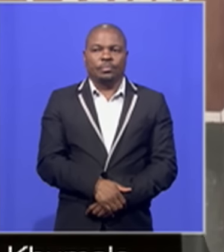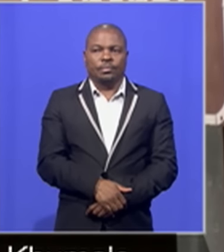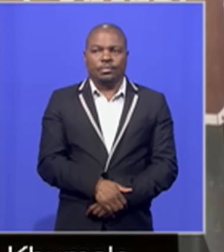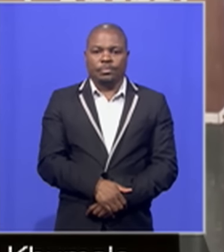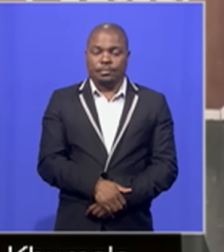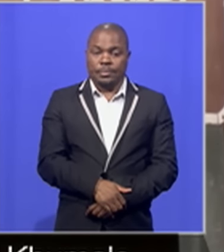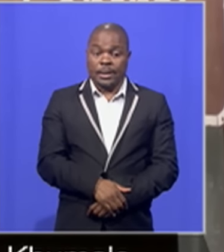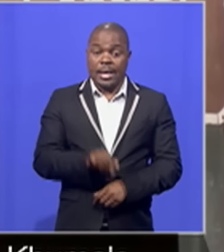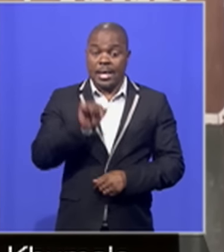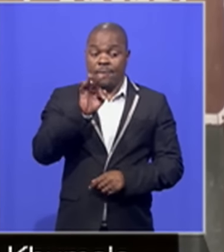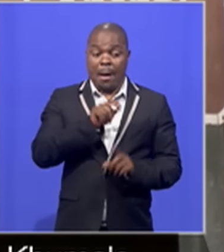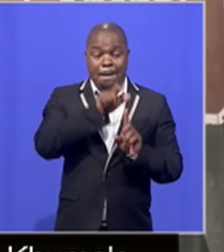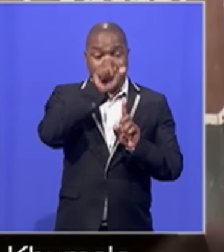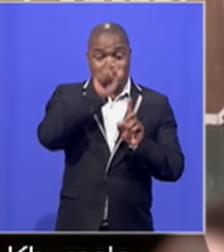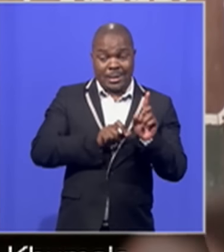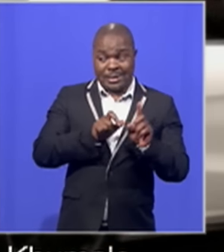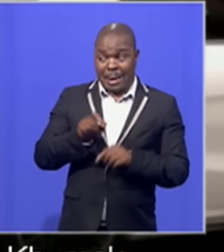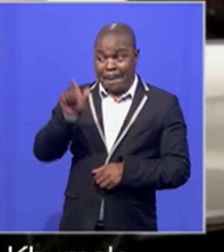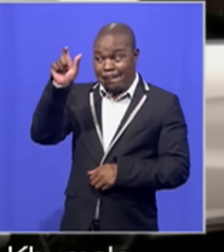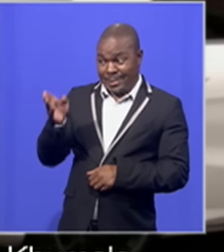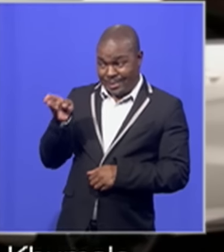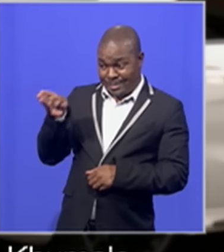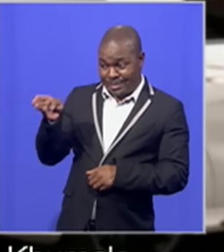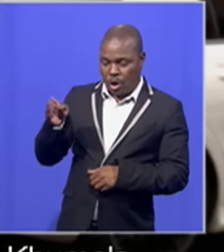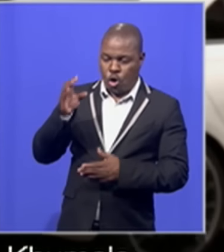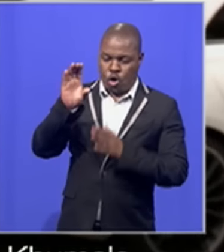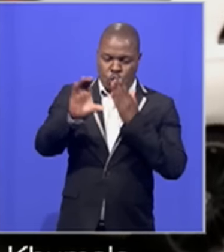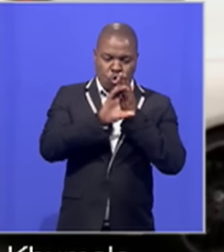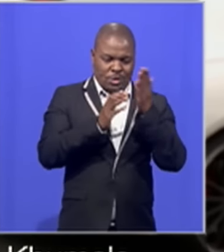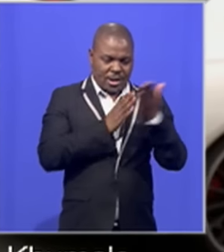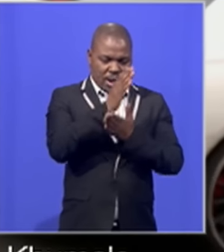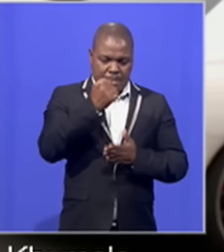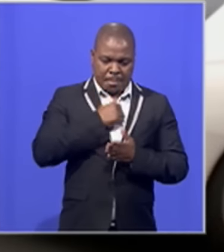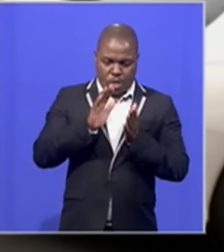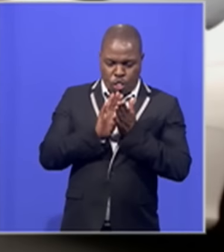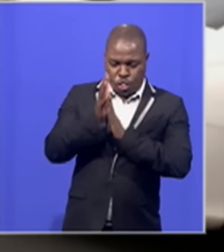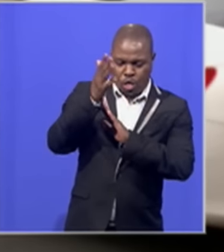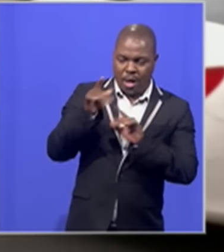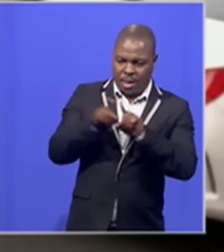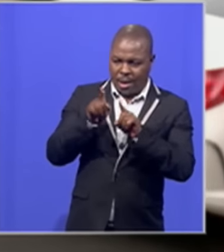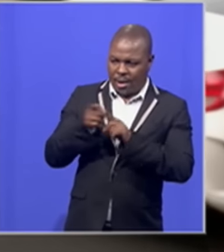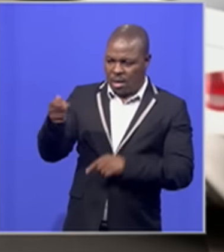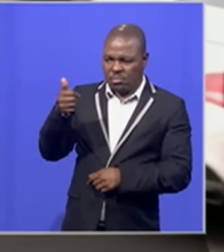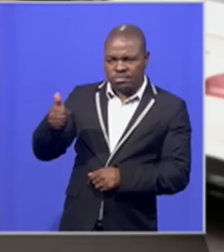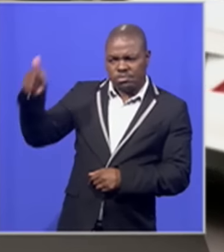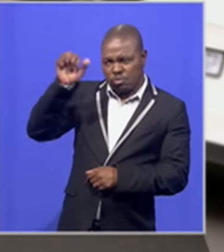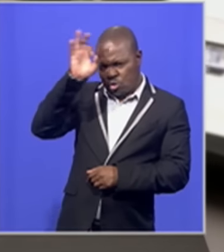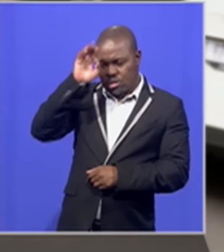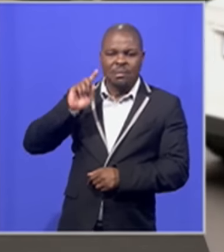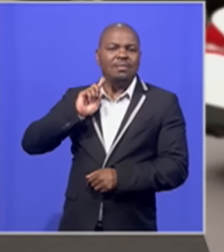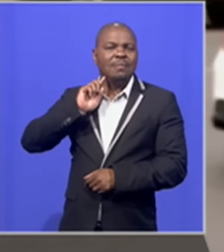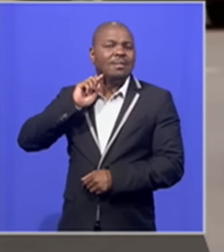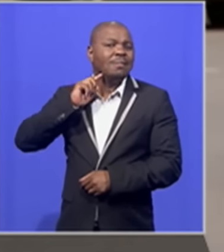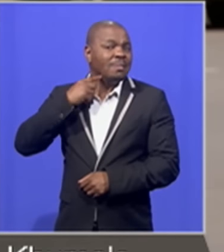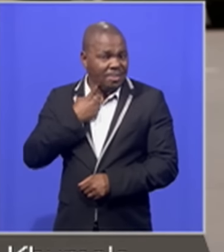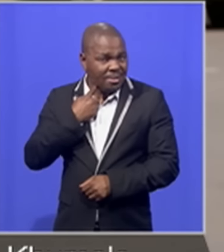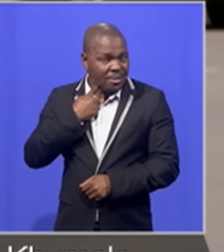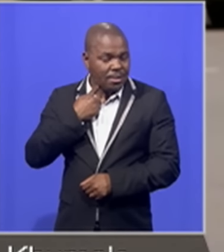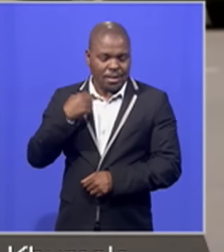Once a person has infringed on my constitutional rights, particularly when you lie as a senior official, I think